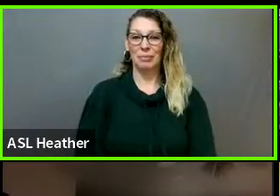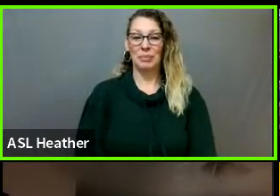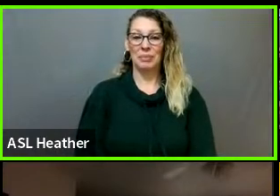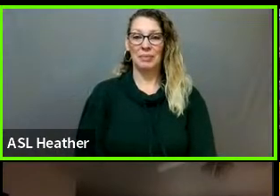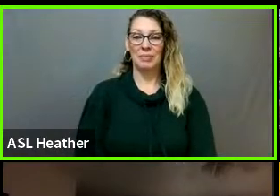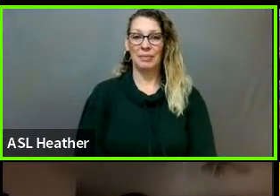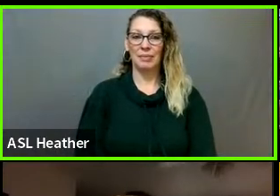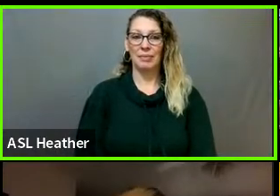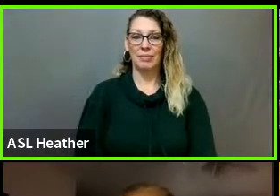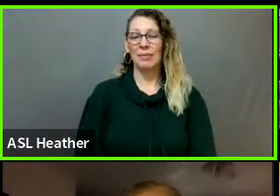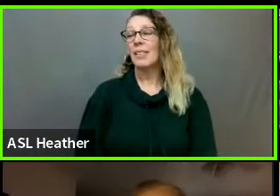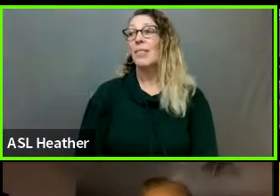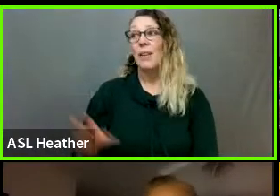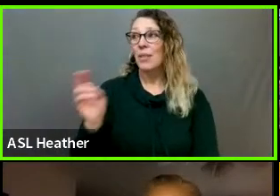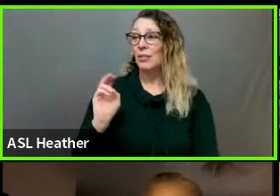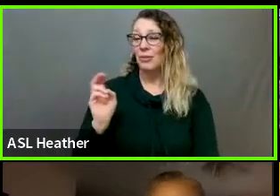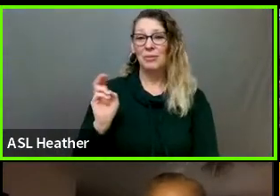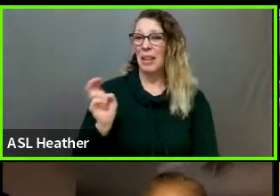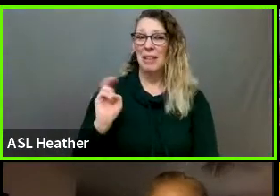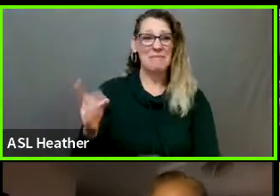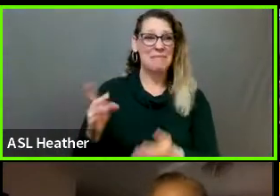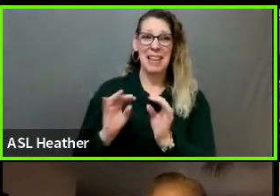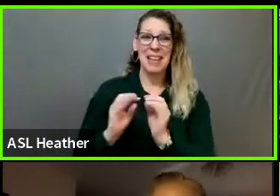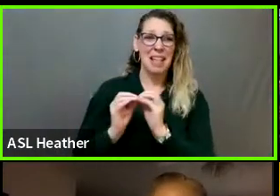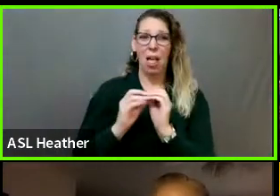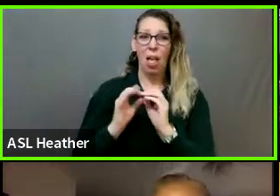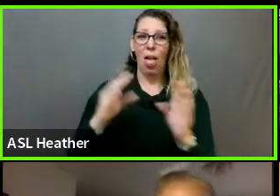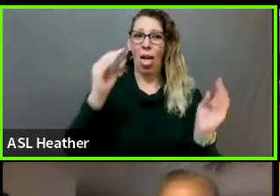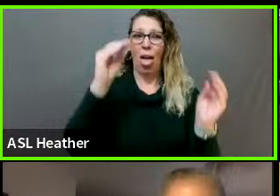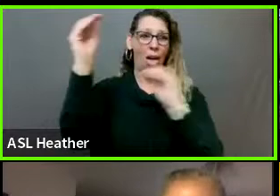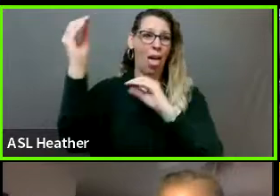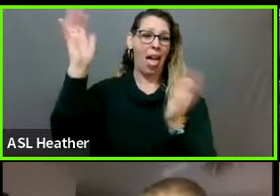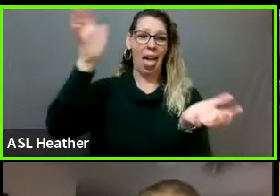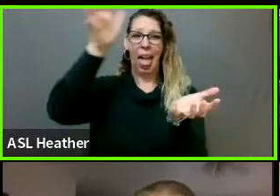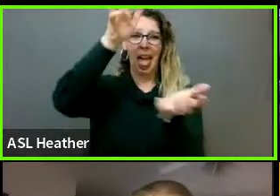Anyone in transportation is not hoping for any.